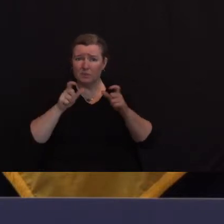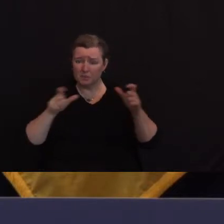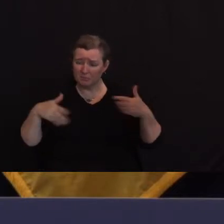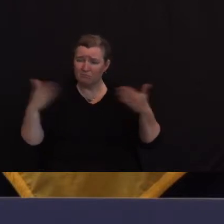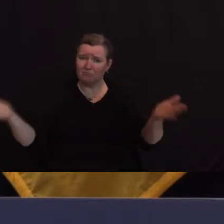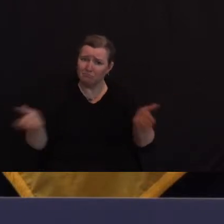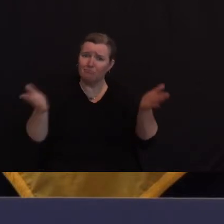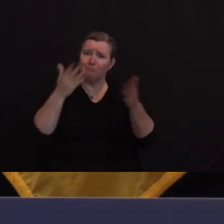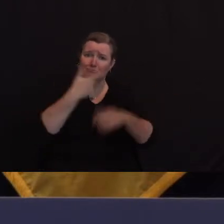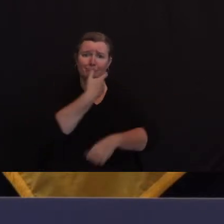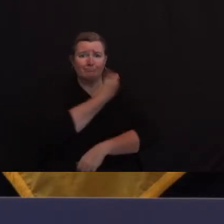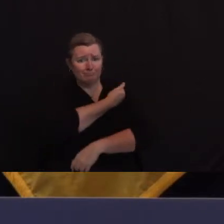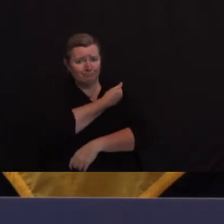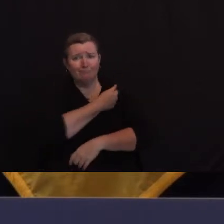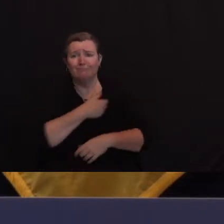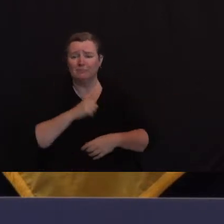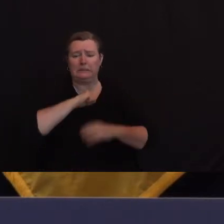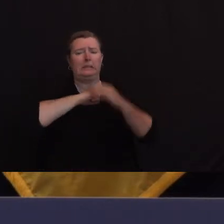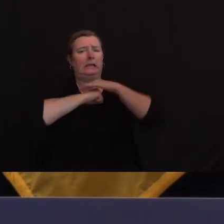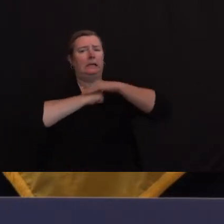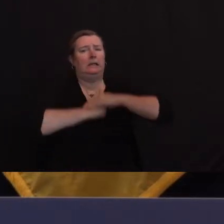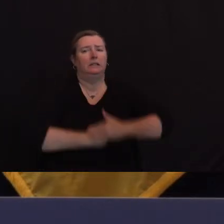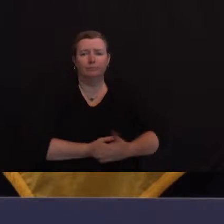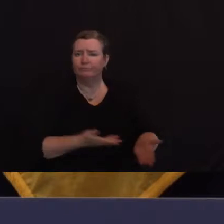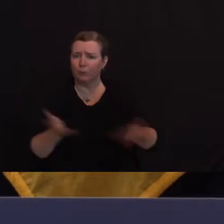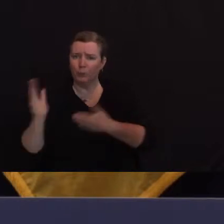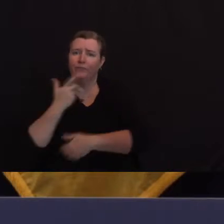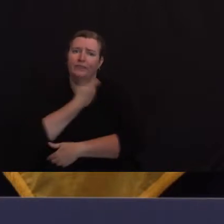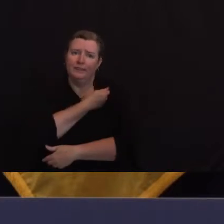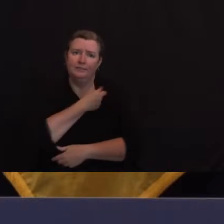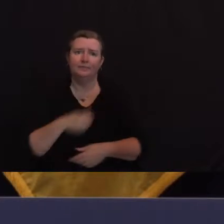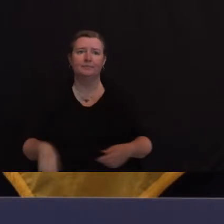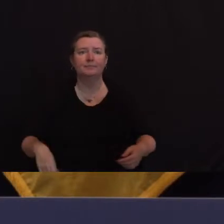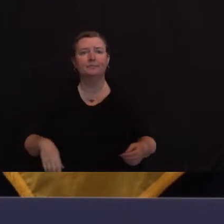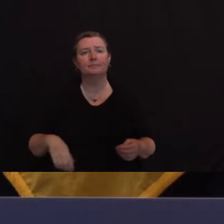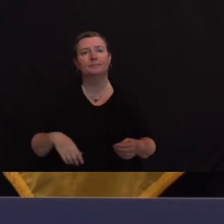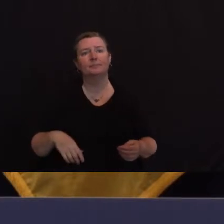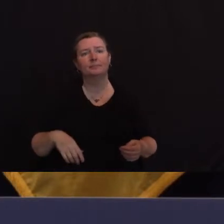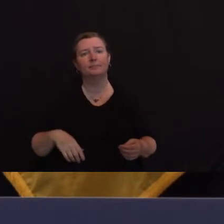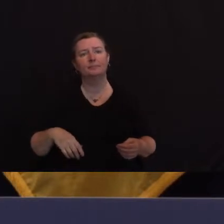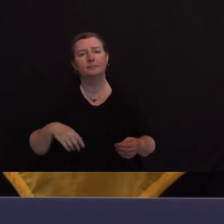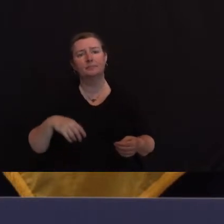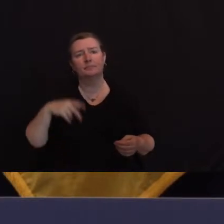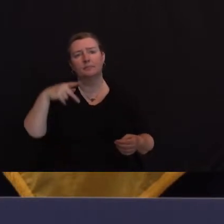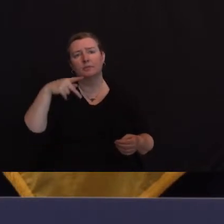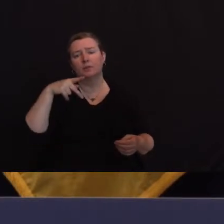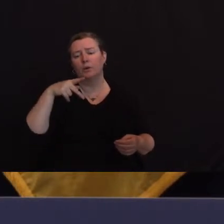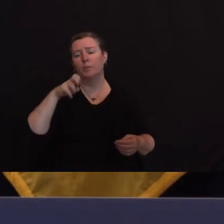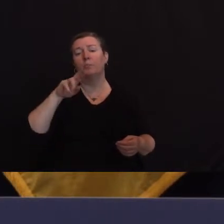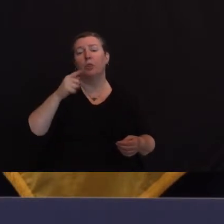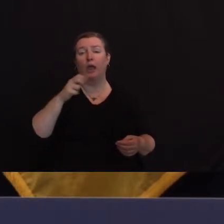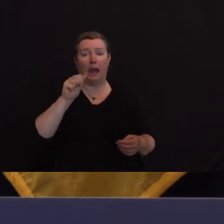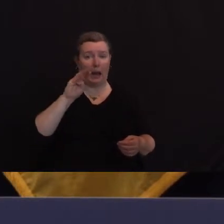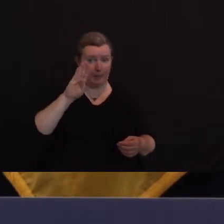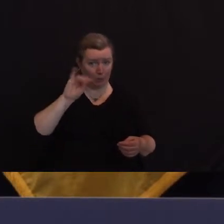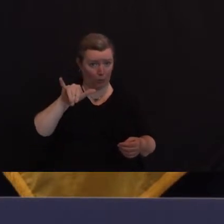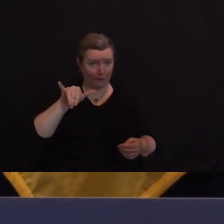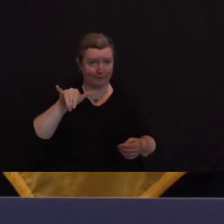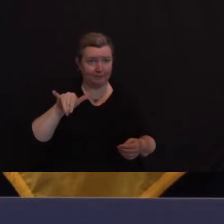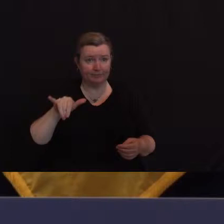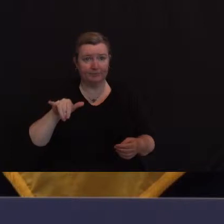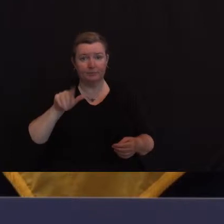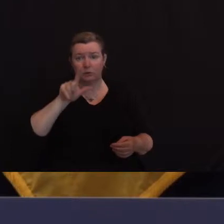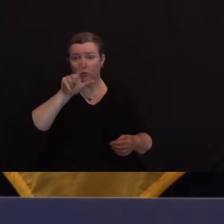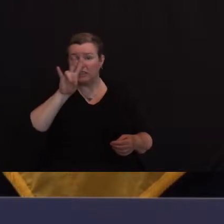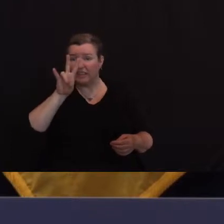substantial. And I'll give you just Perth Amboy is at the top of the list, 24% increase. Yeah. Trenton, 21%, Patterson, 20%,